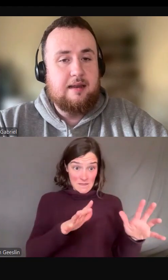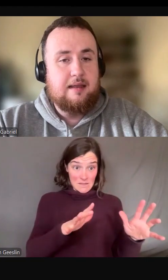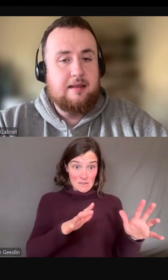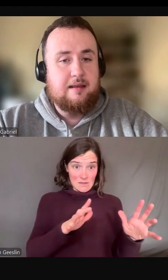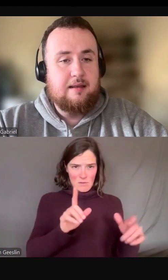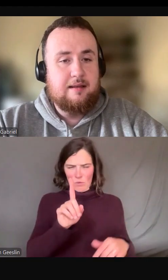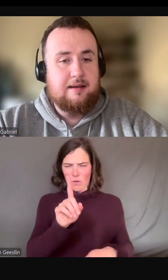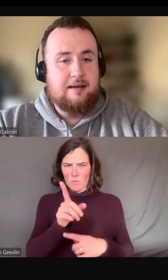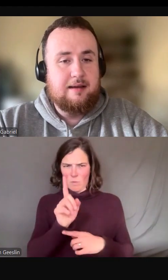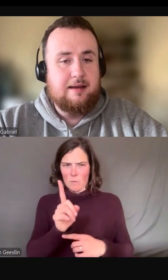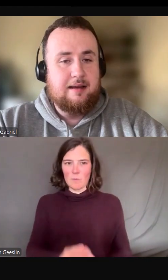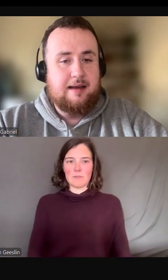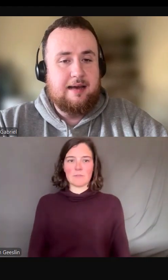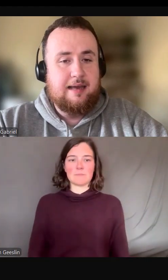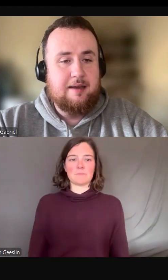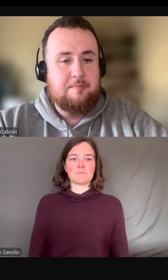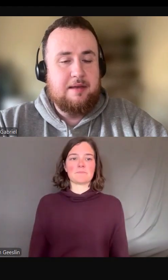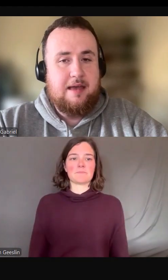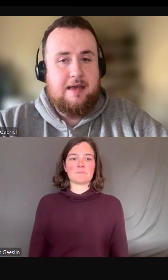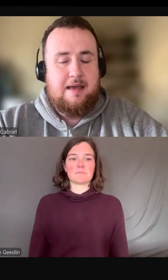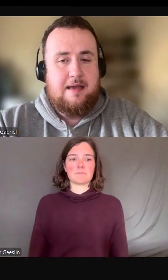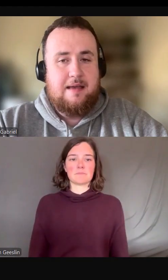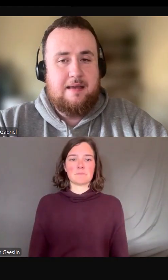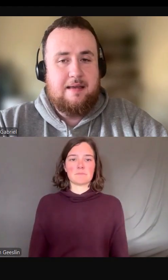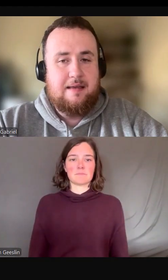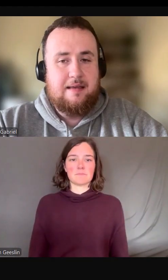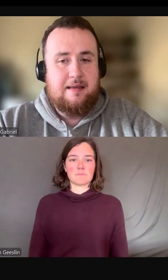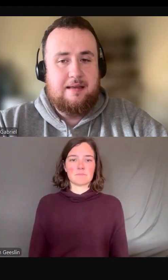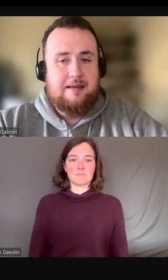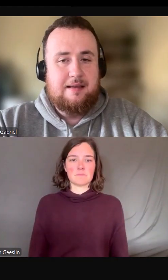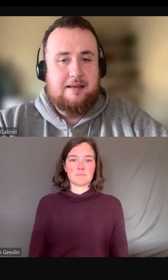second. I am